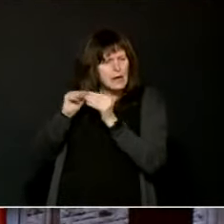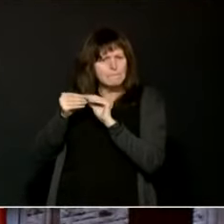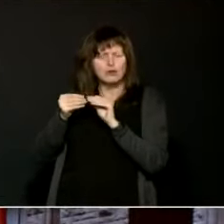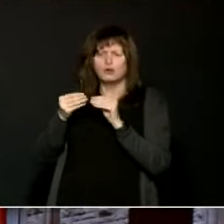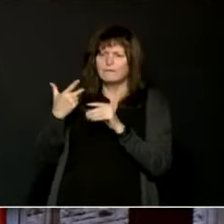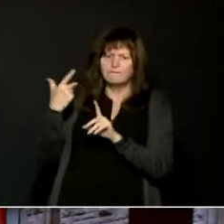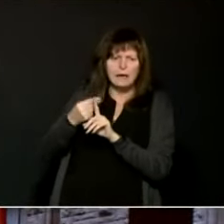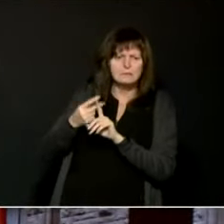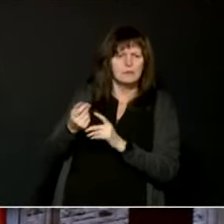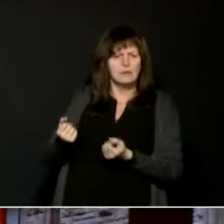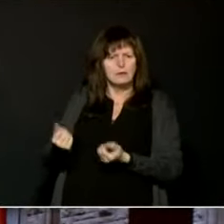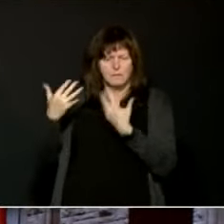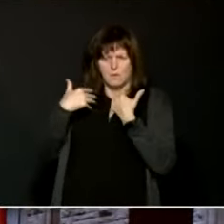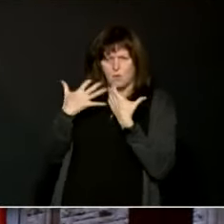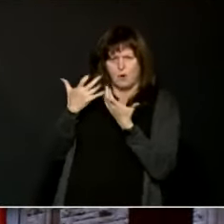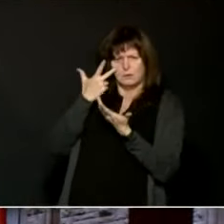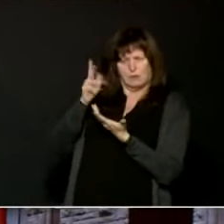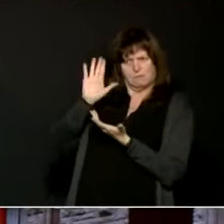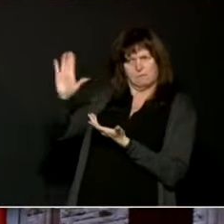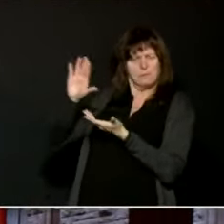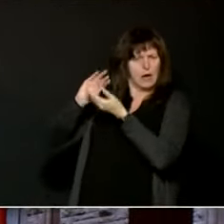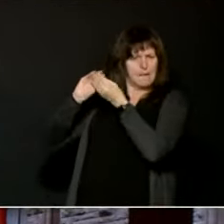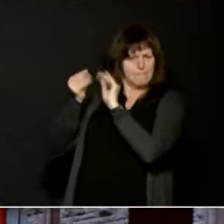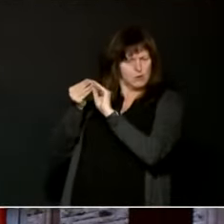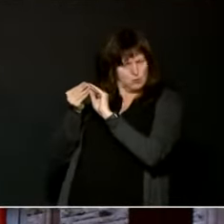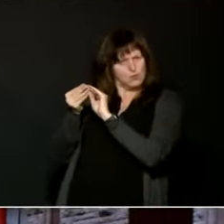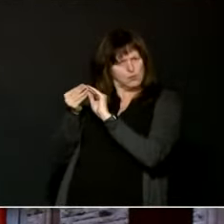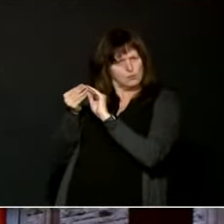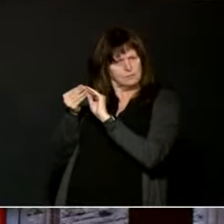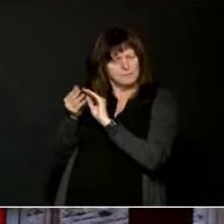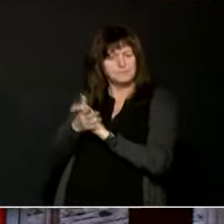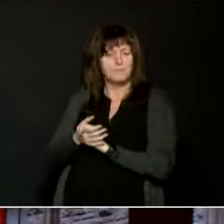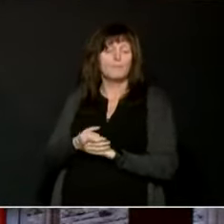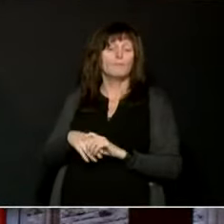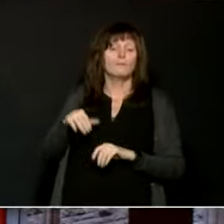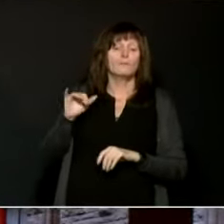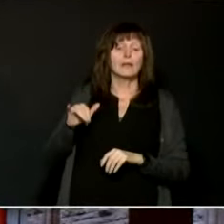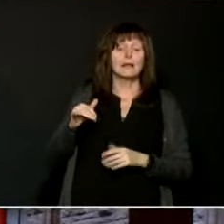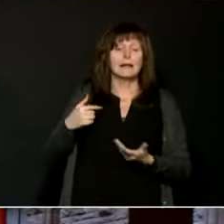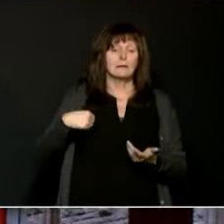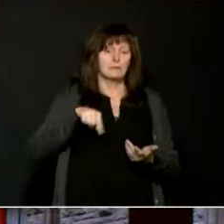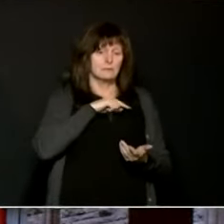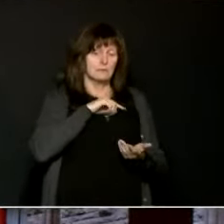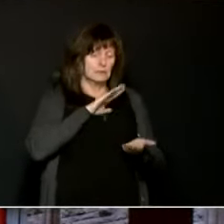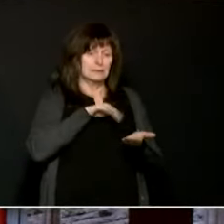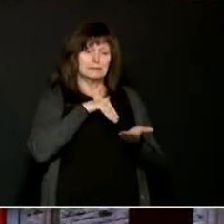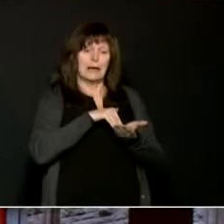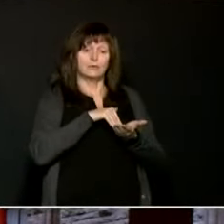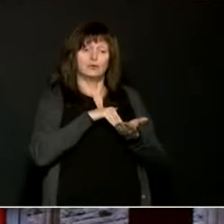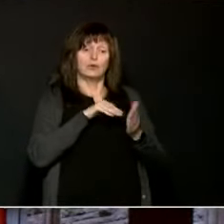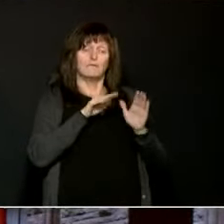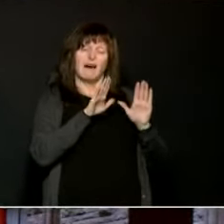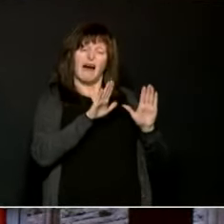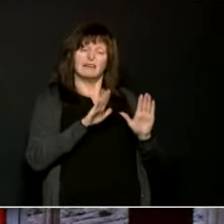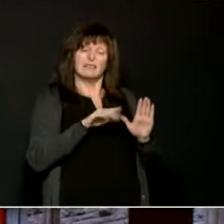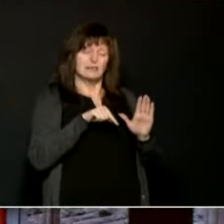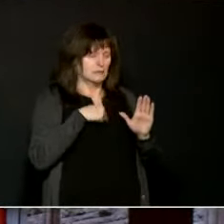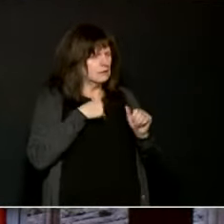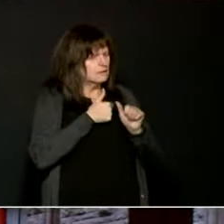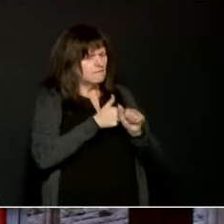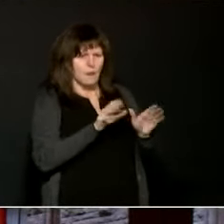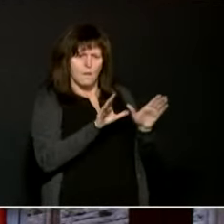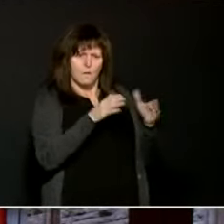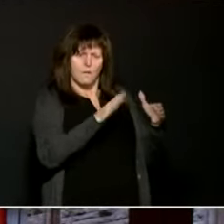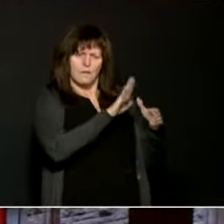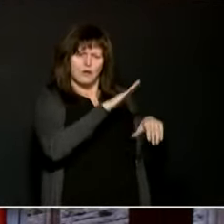there. So we're basing on what we've heard from our Center of Excellence and from our European sector to see what they're saying. So so